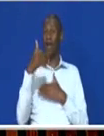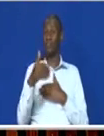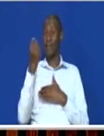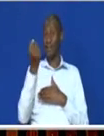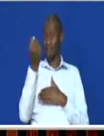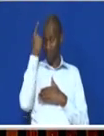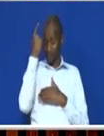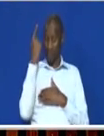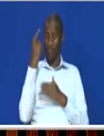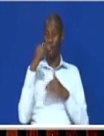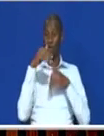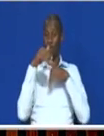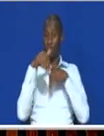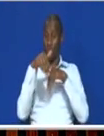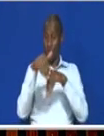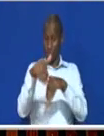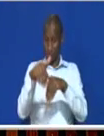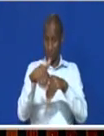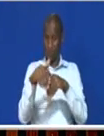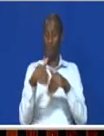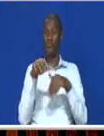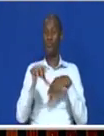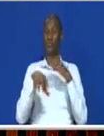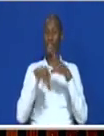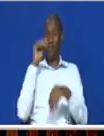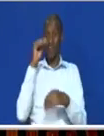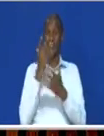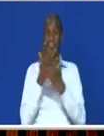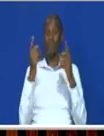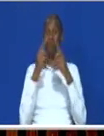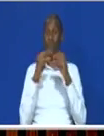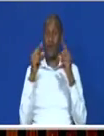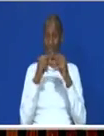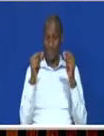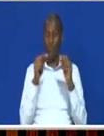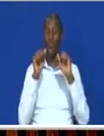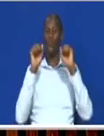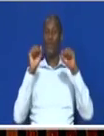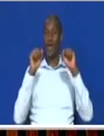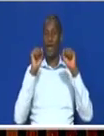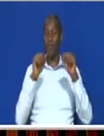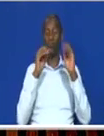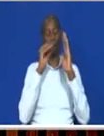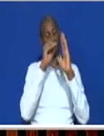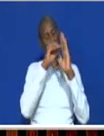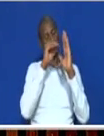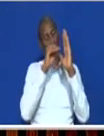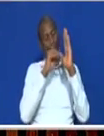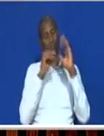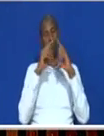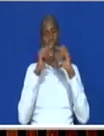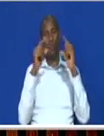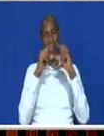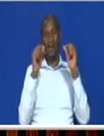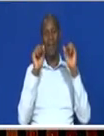understanding the flow, you'll find out that even some words you are able to put in words that